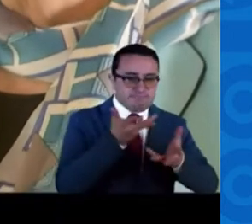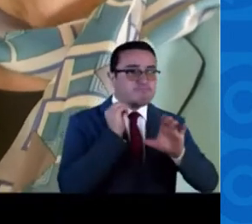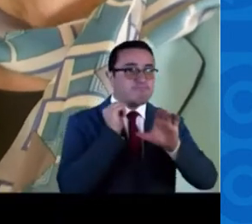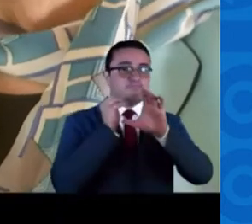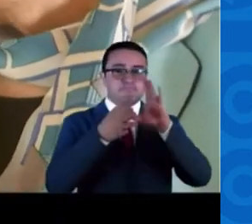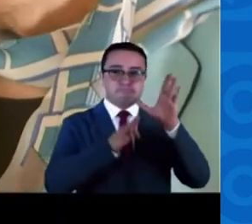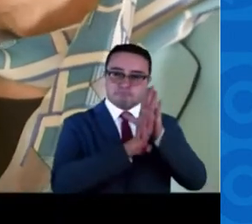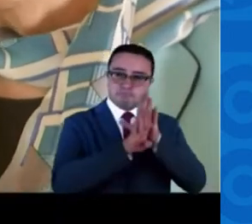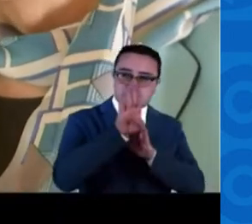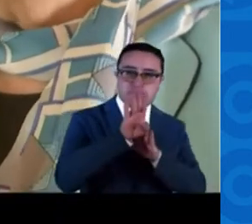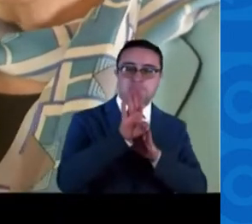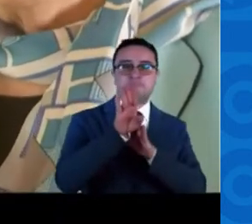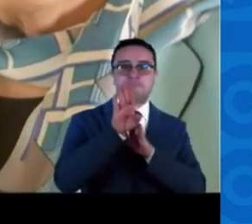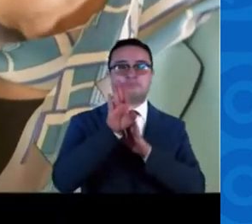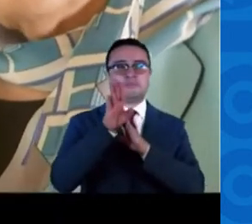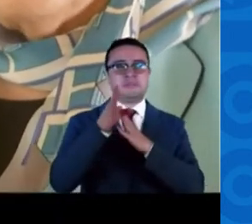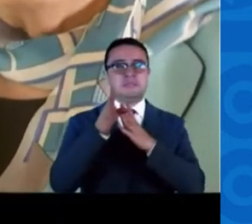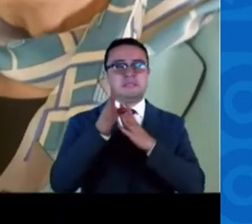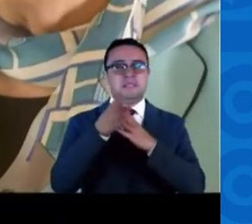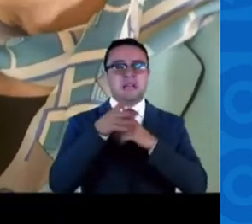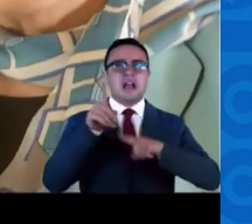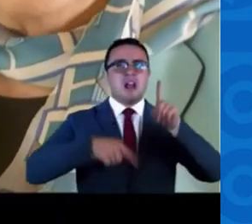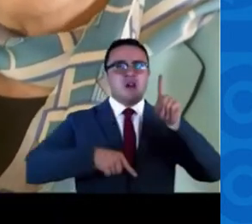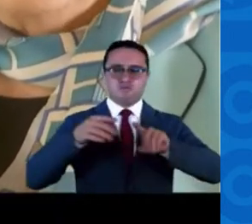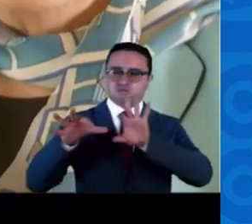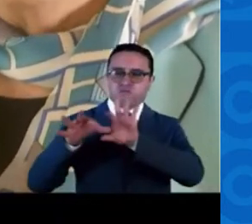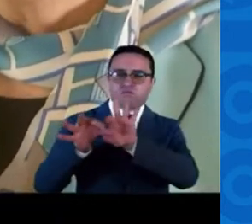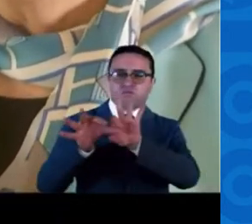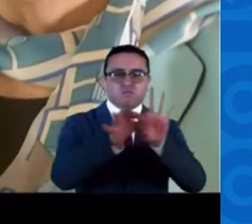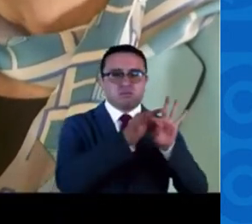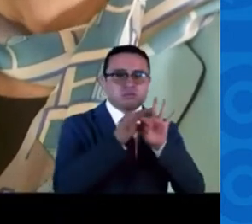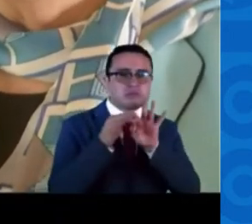the development banking sector